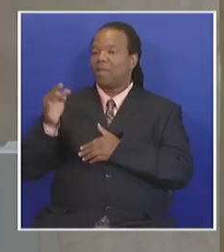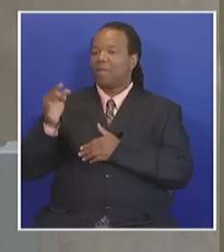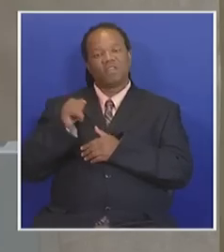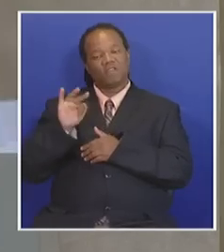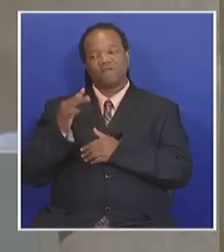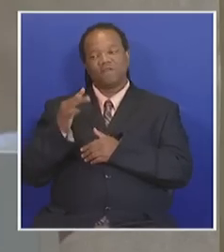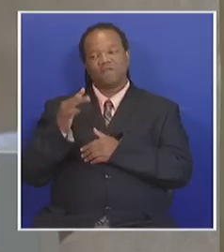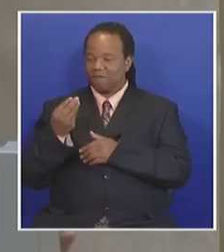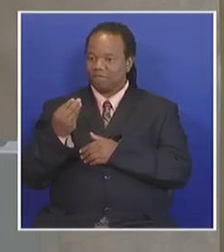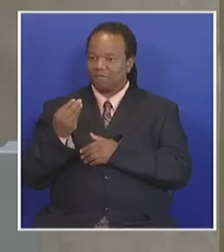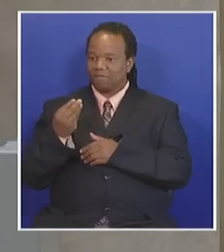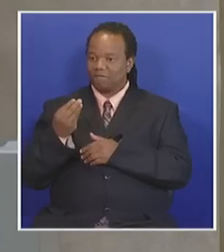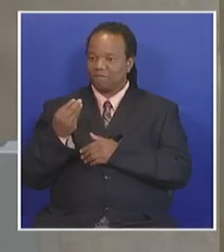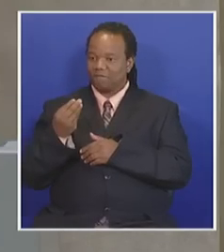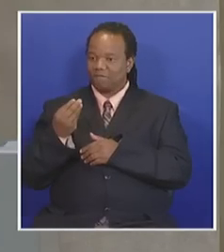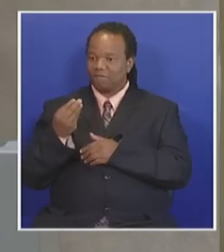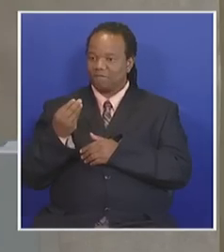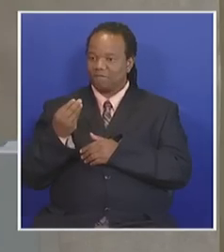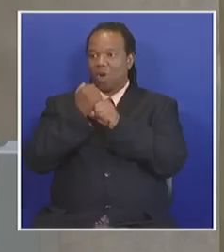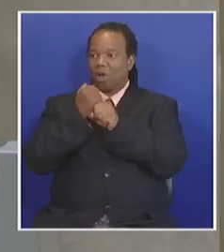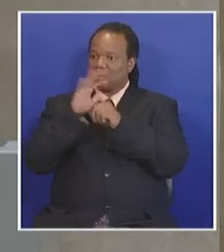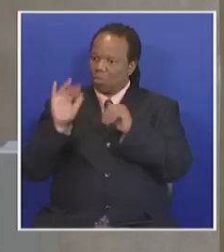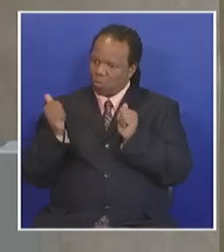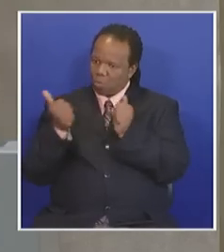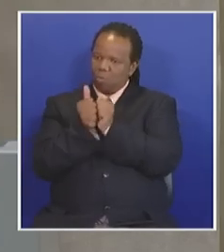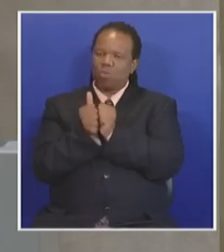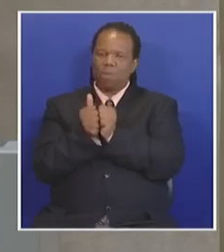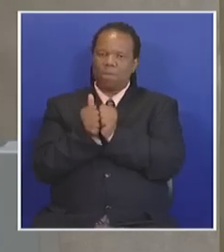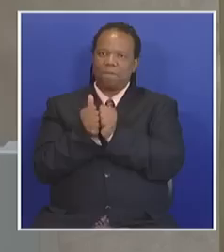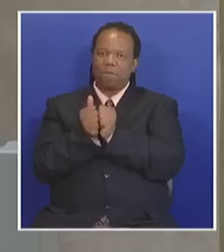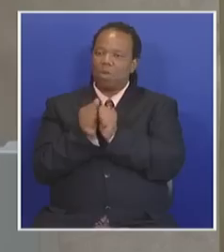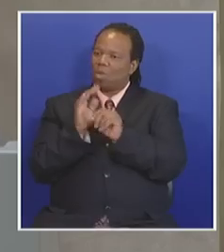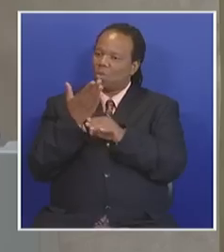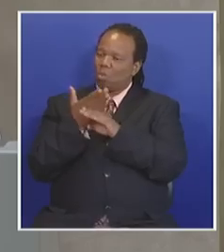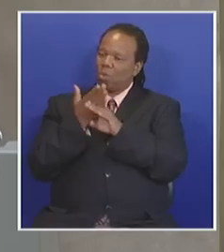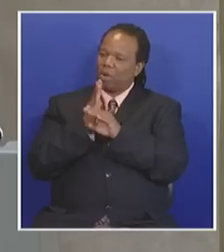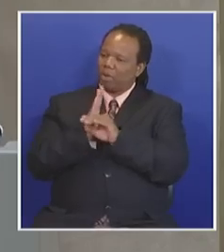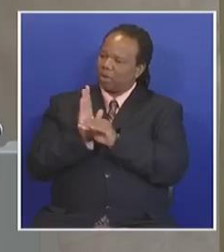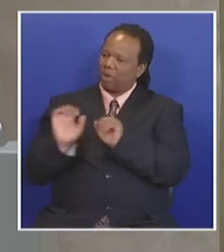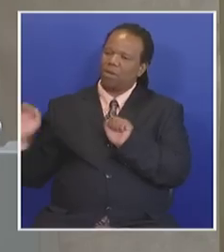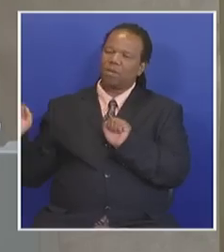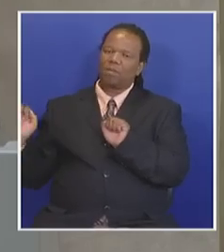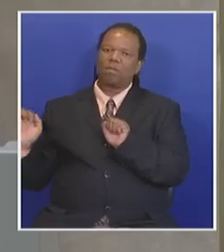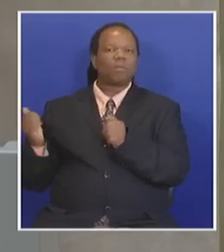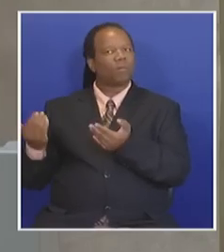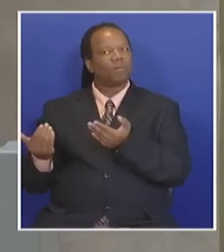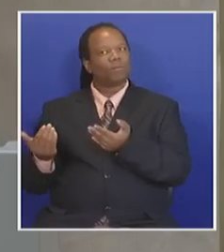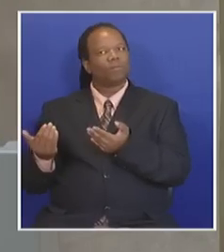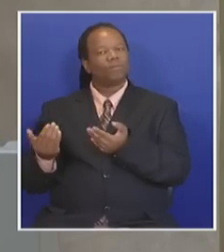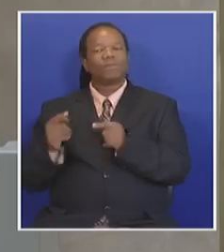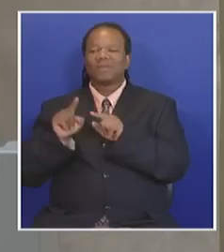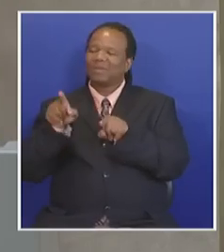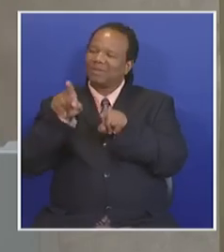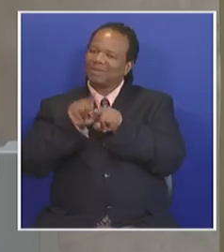them instead of against them. I call on all participating in this important debate to not only render